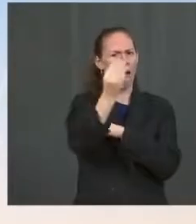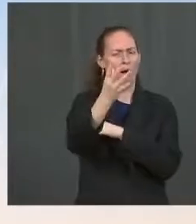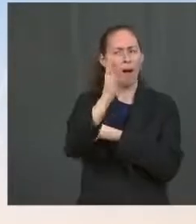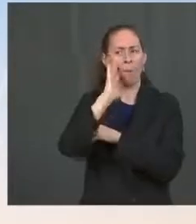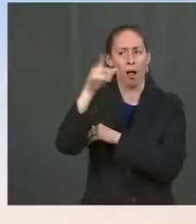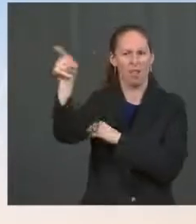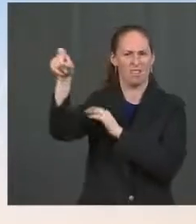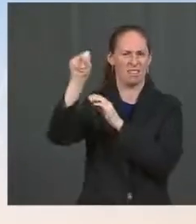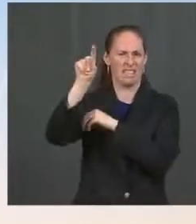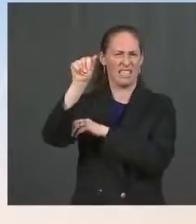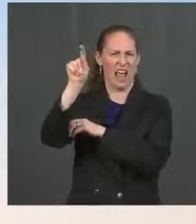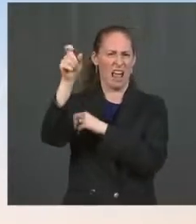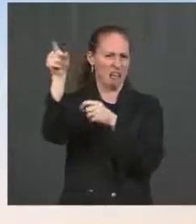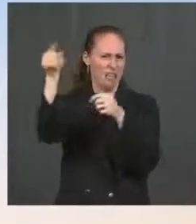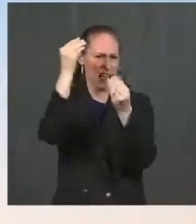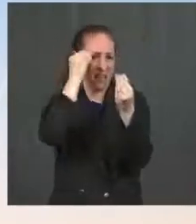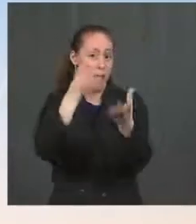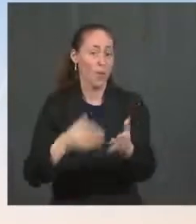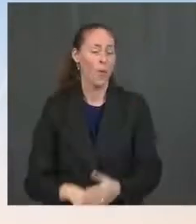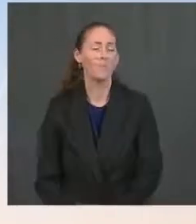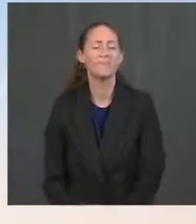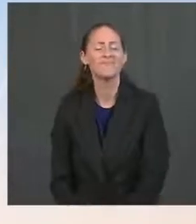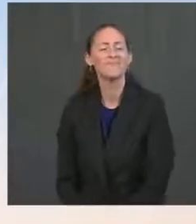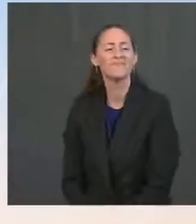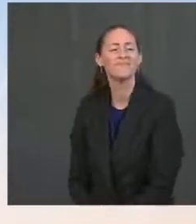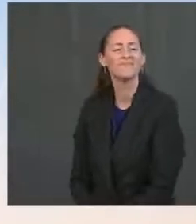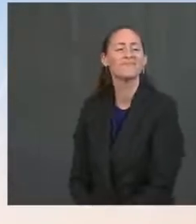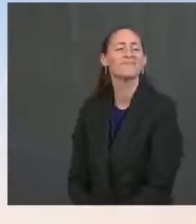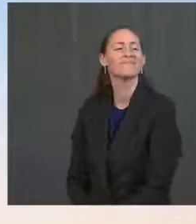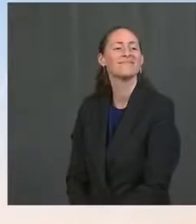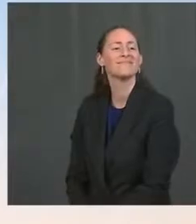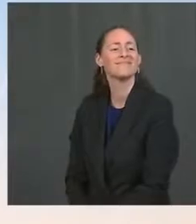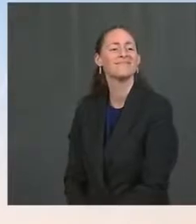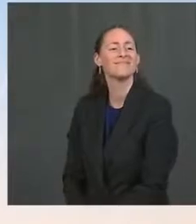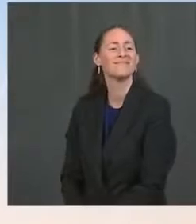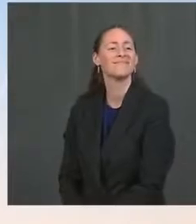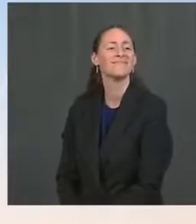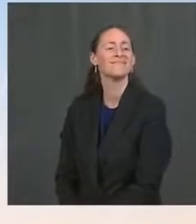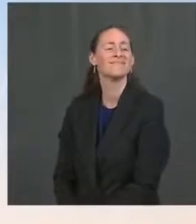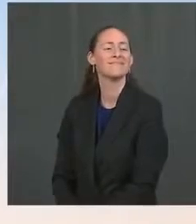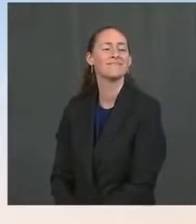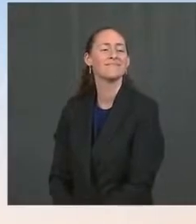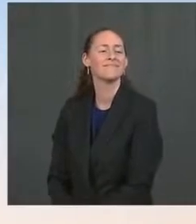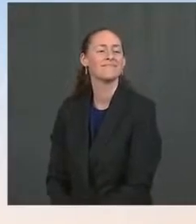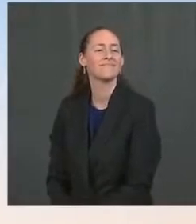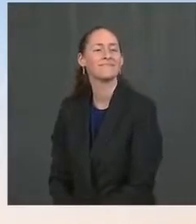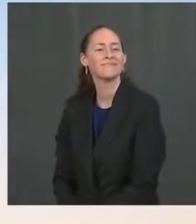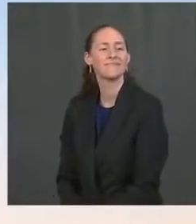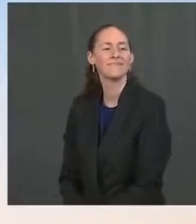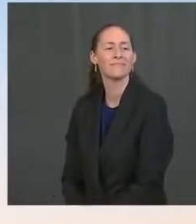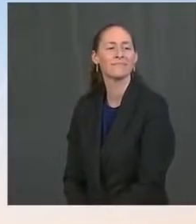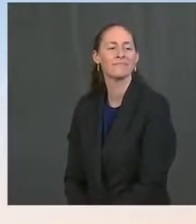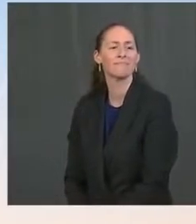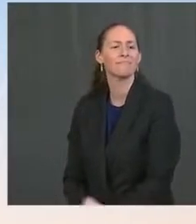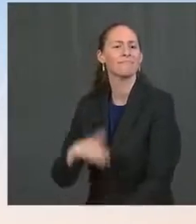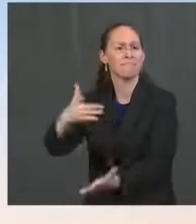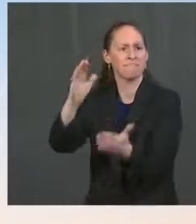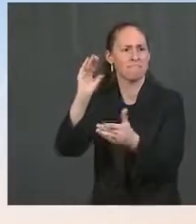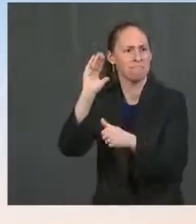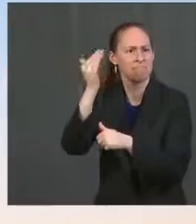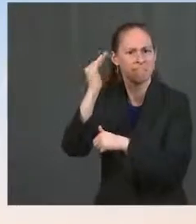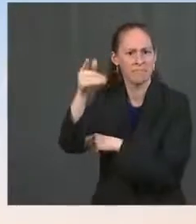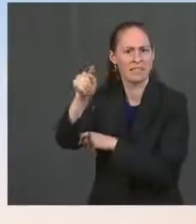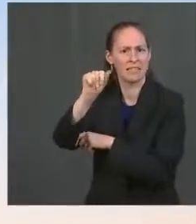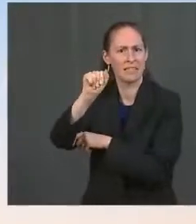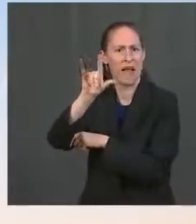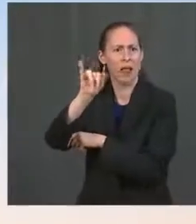her statement says that the Taliban was cooperative in facilitating the departure of American citizens and lawful permanent residents. It doesn't say that